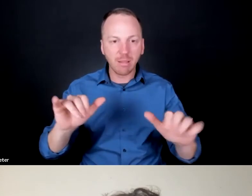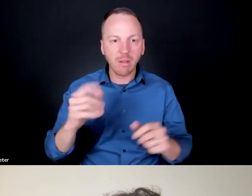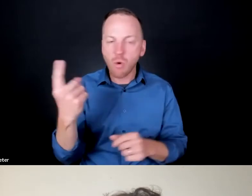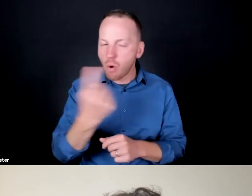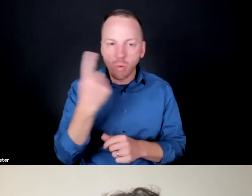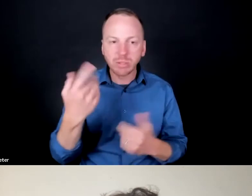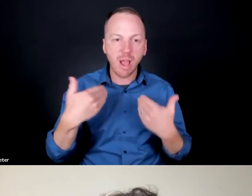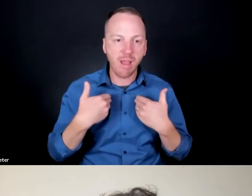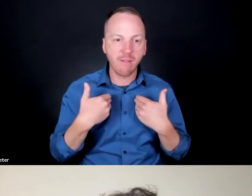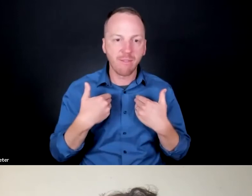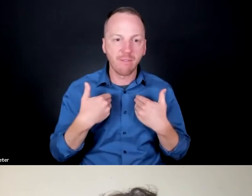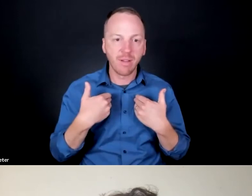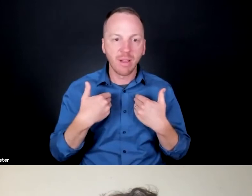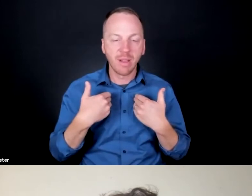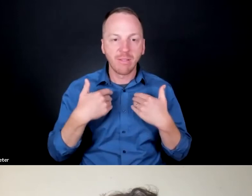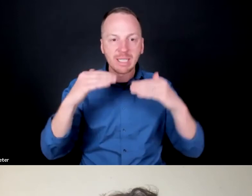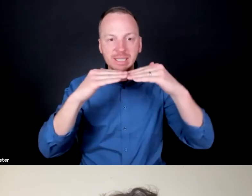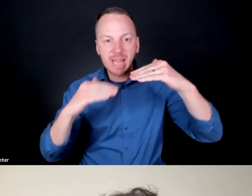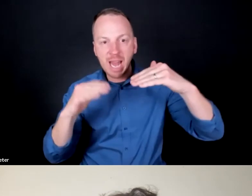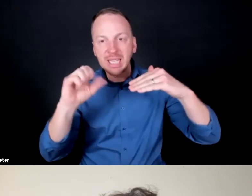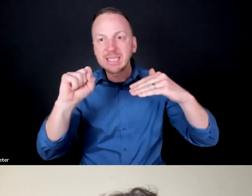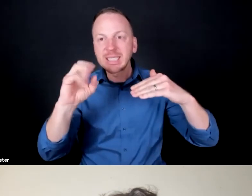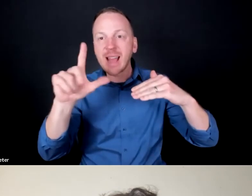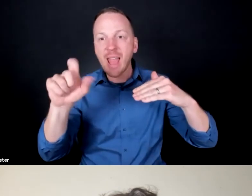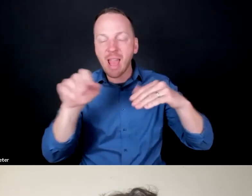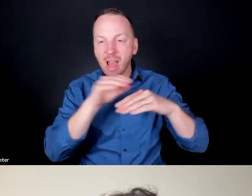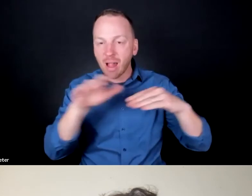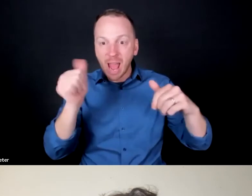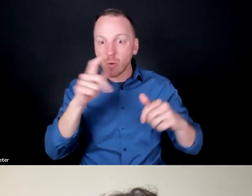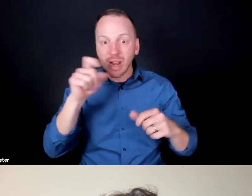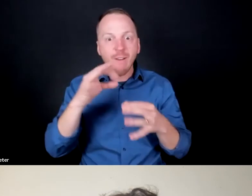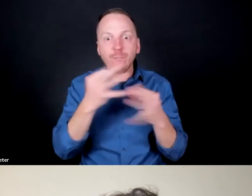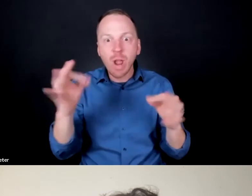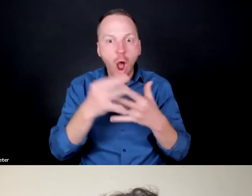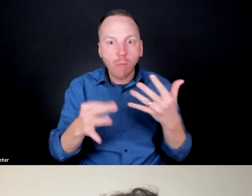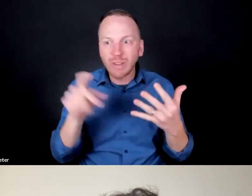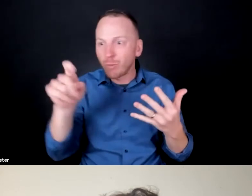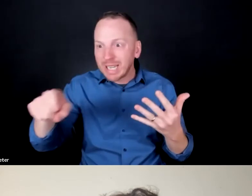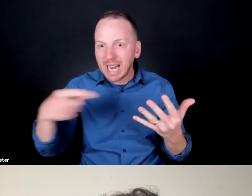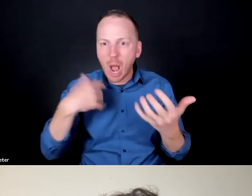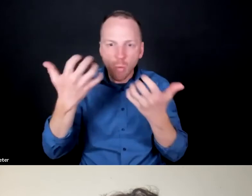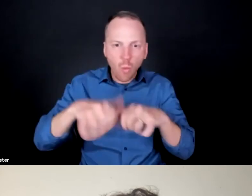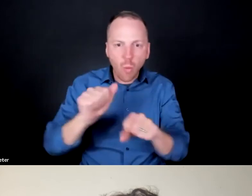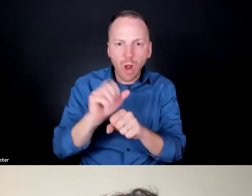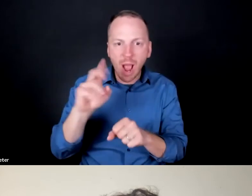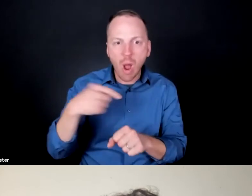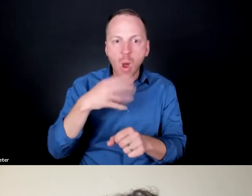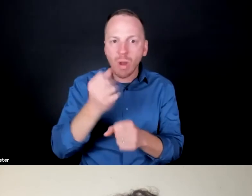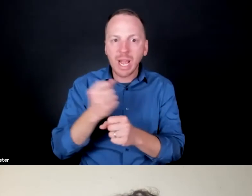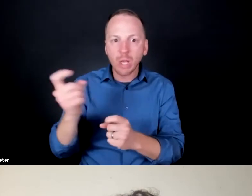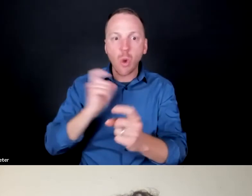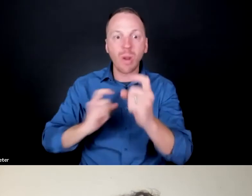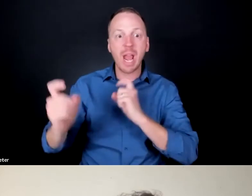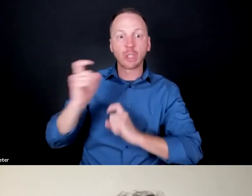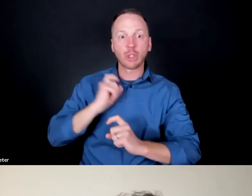always have sliding scale and free options for anybody who needs it. And I always just work it out where I'll get donations or